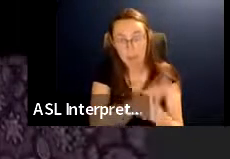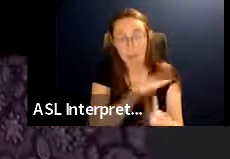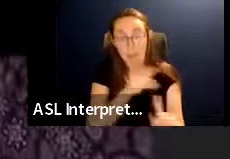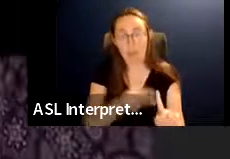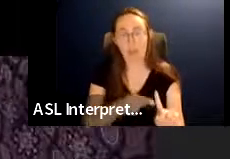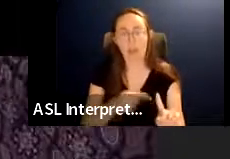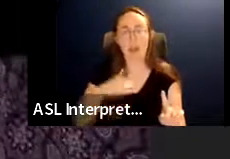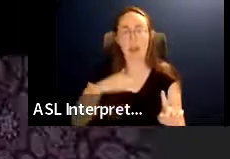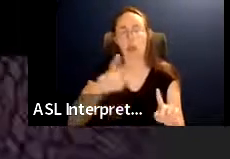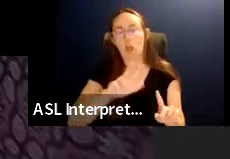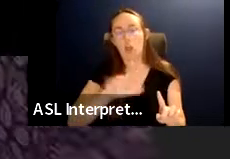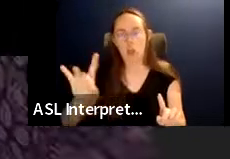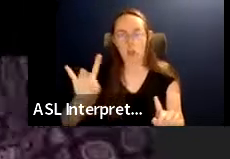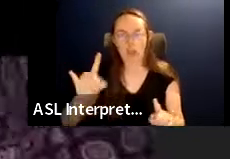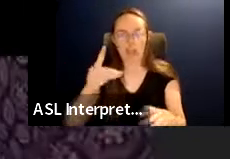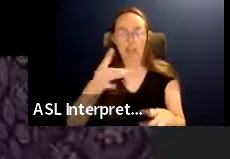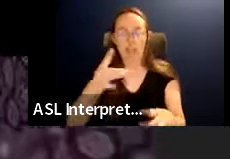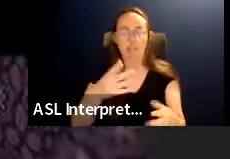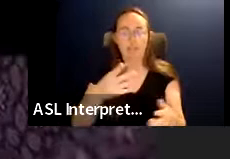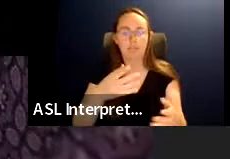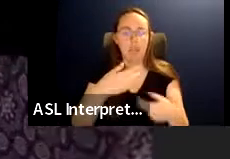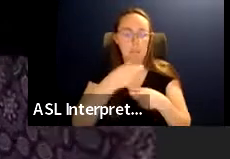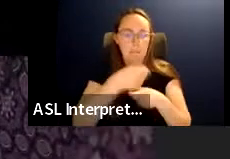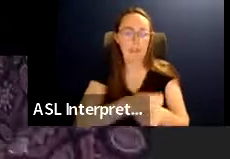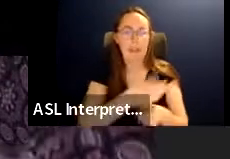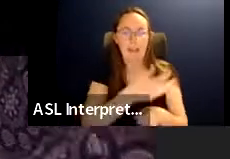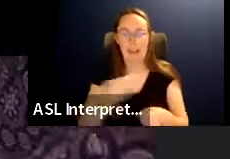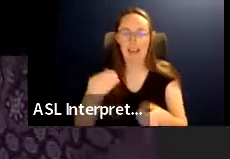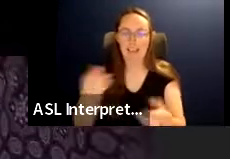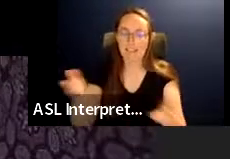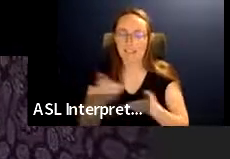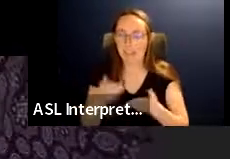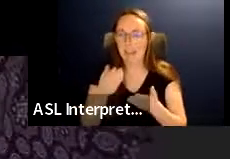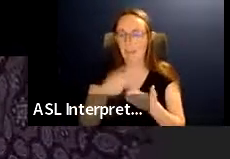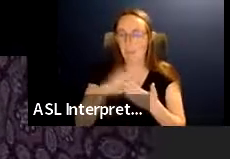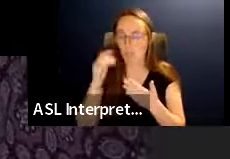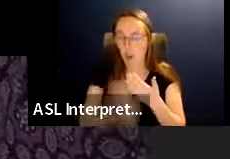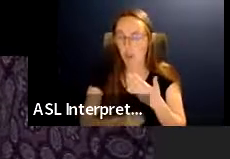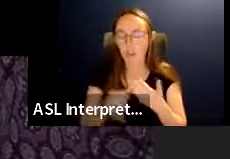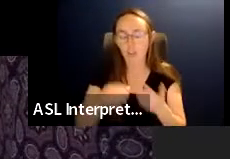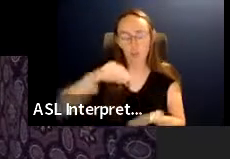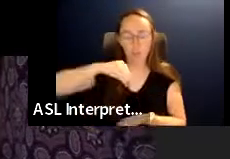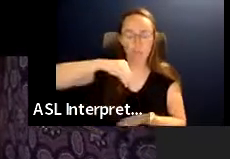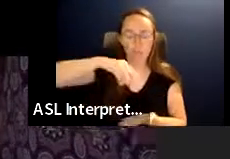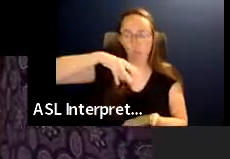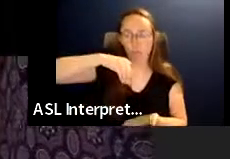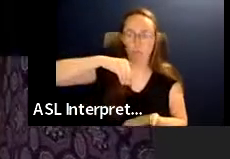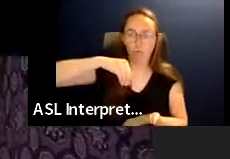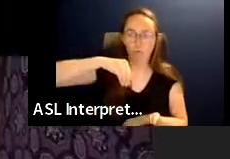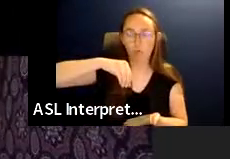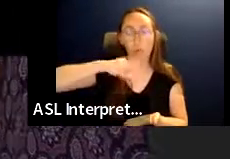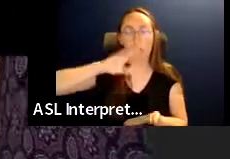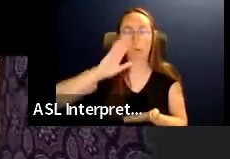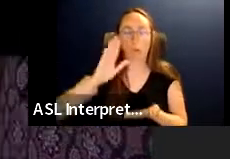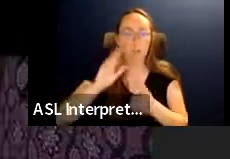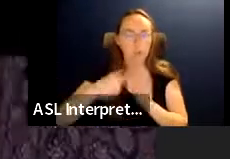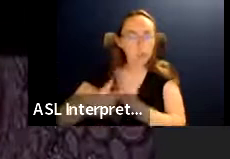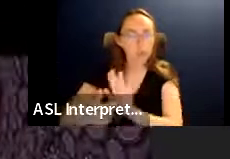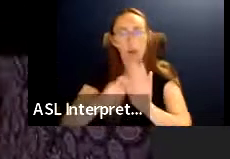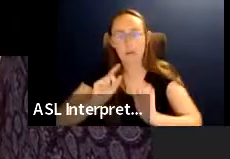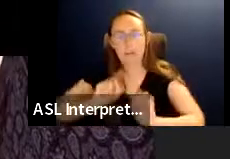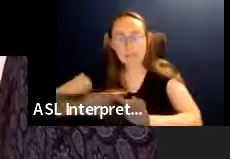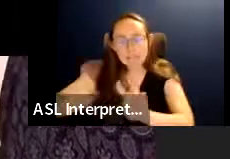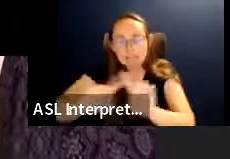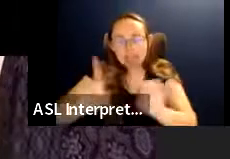30 make and take projects. You scan the QR code with your phone or your iPad, and it will go through all these videos for an